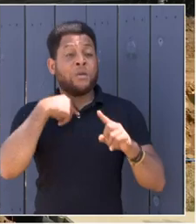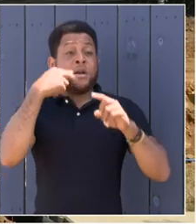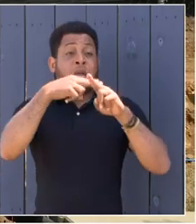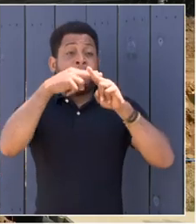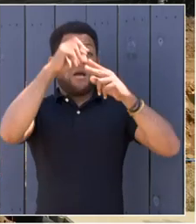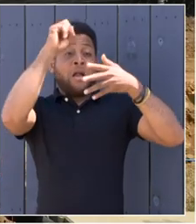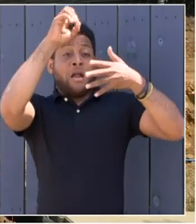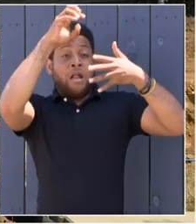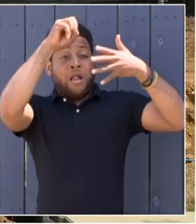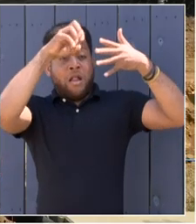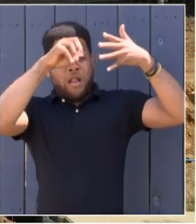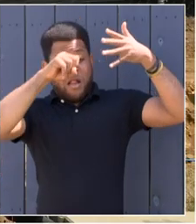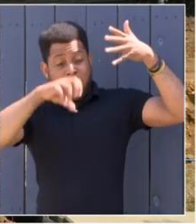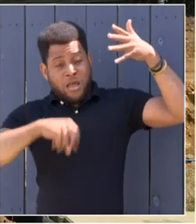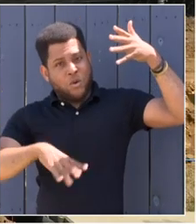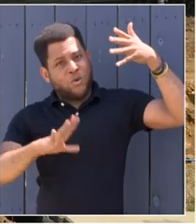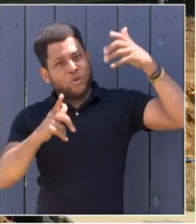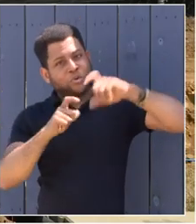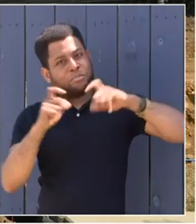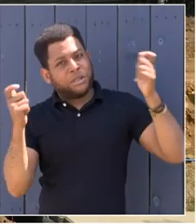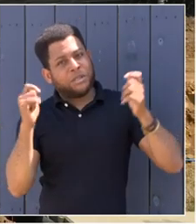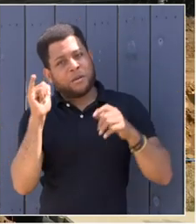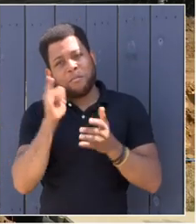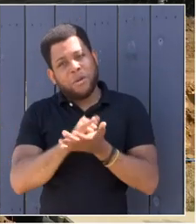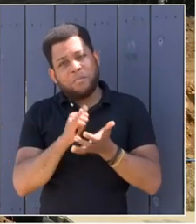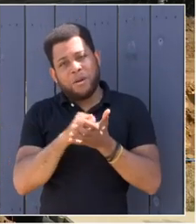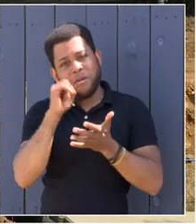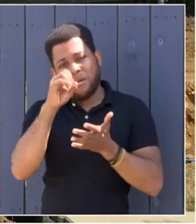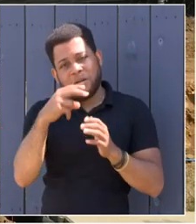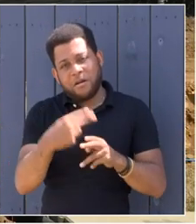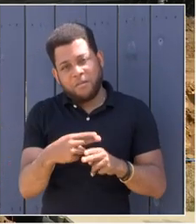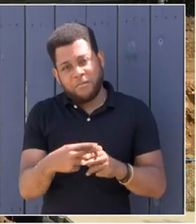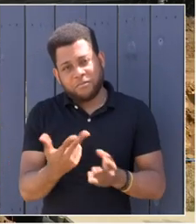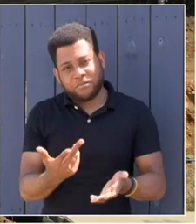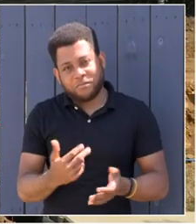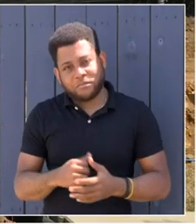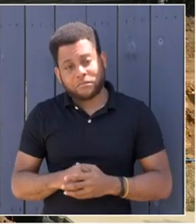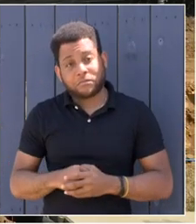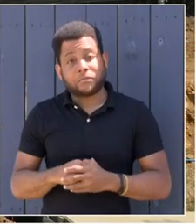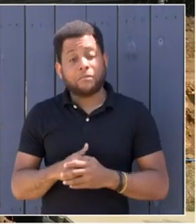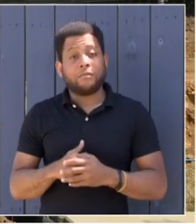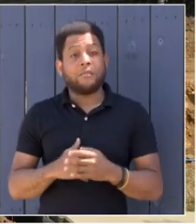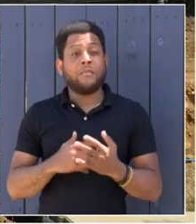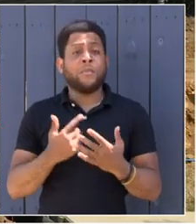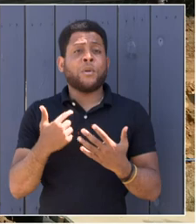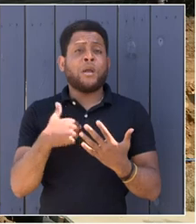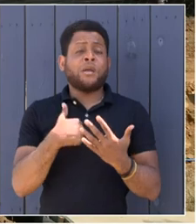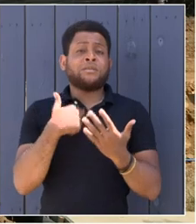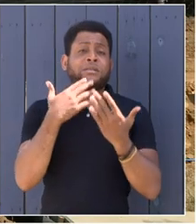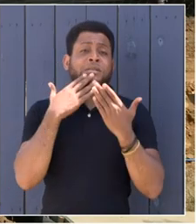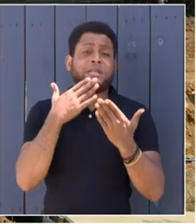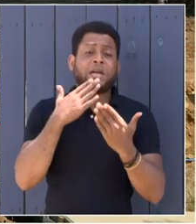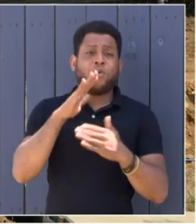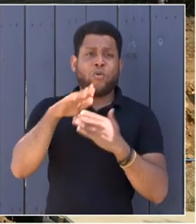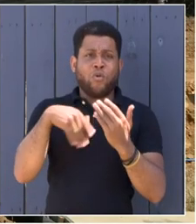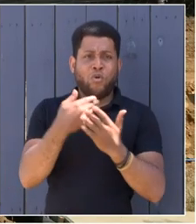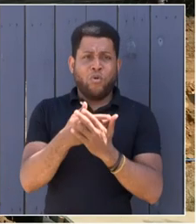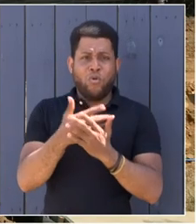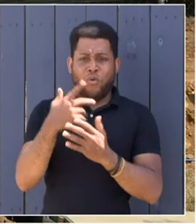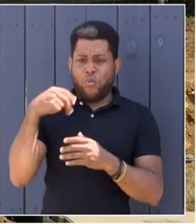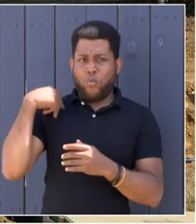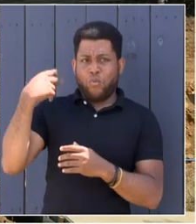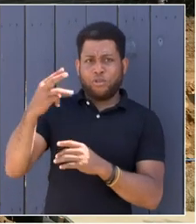the project, especially Babatunde Uyoledi, David Retland from Marshall Heights, Kerry Thornhill from the Washington East